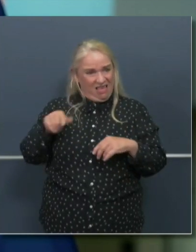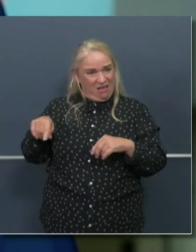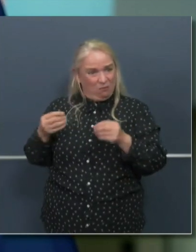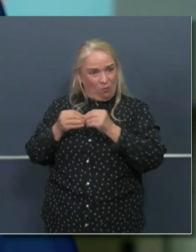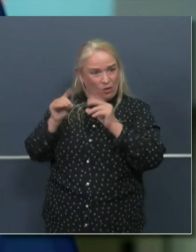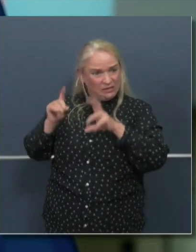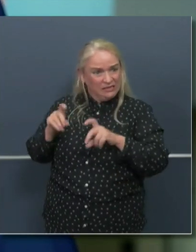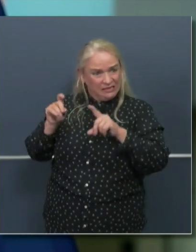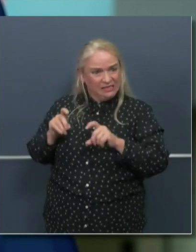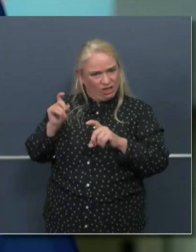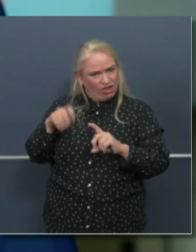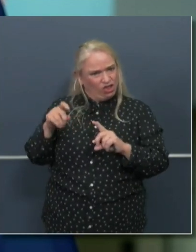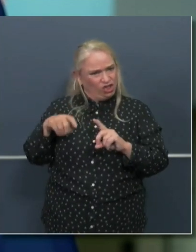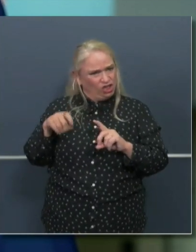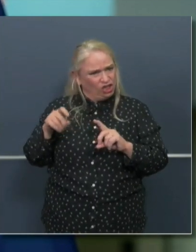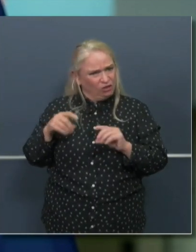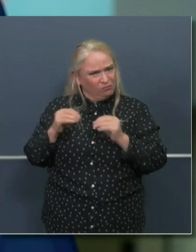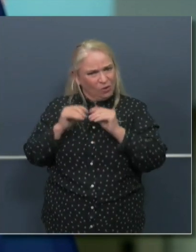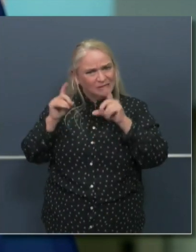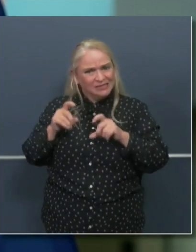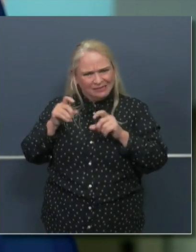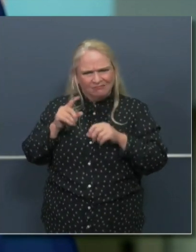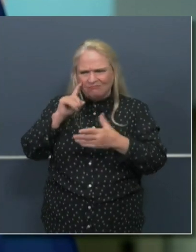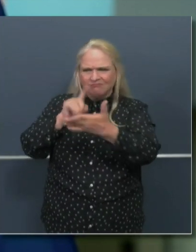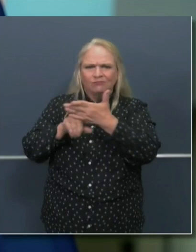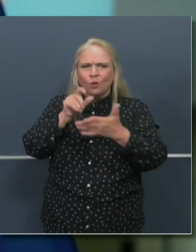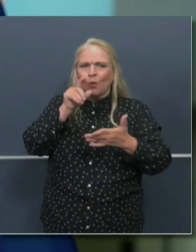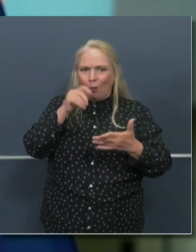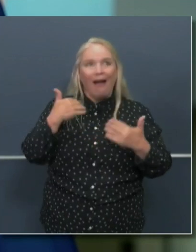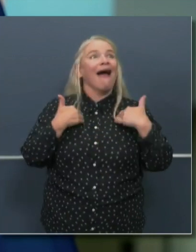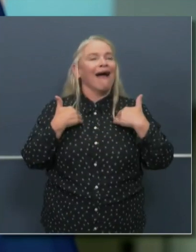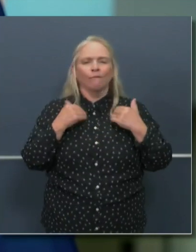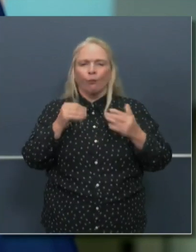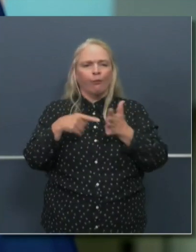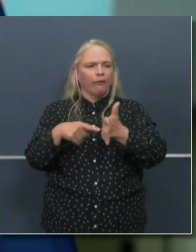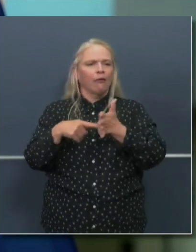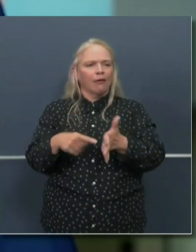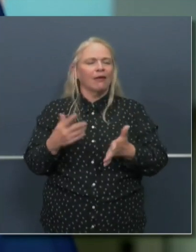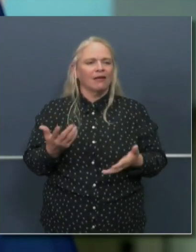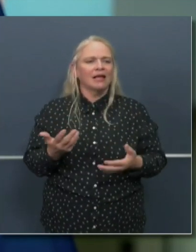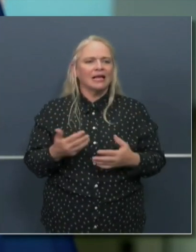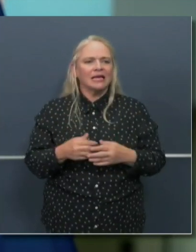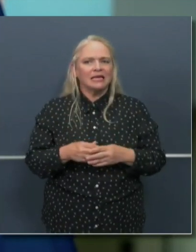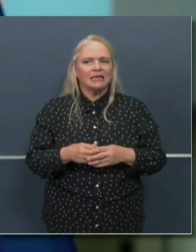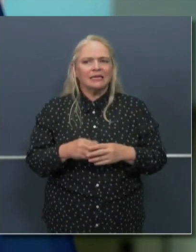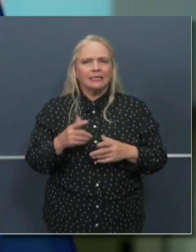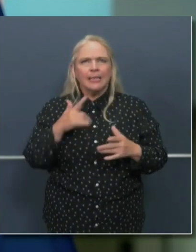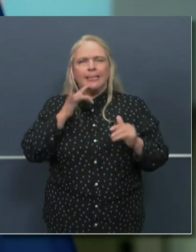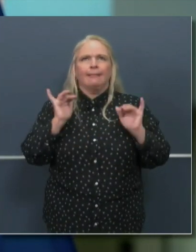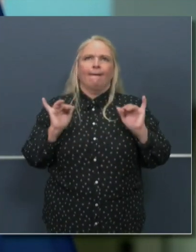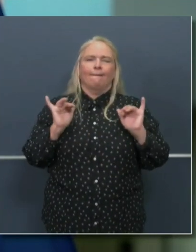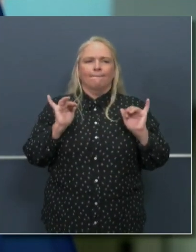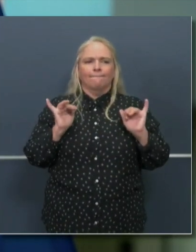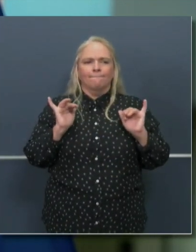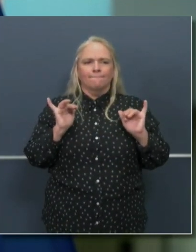and this is my opportunity to remind you and allow you to avail yourself to accessing the